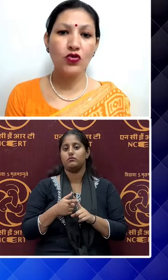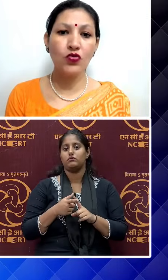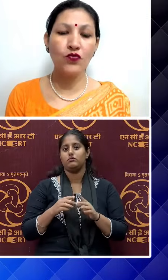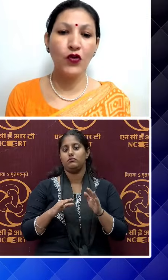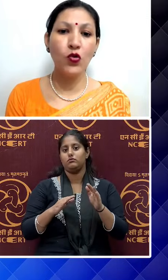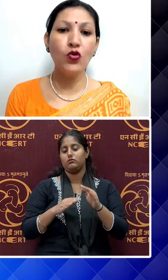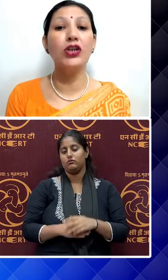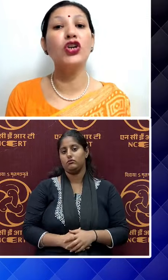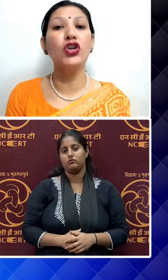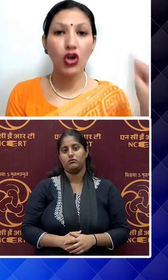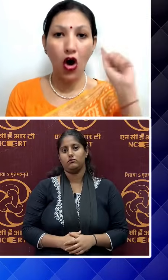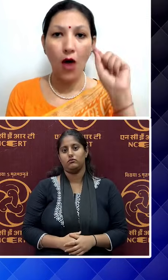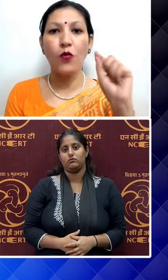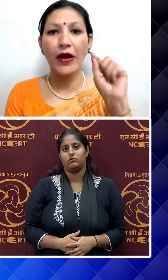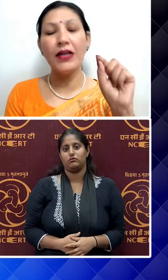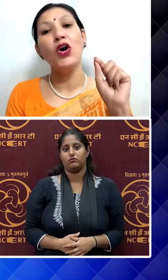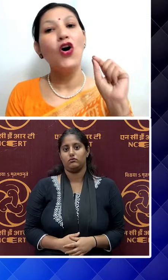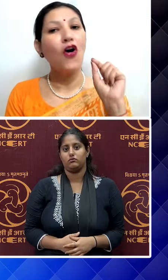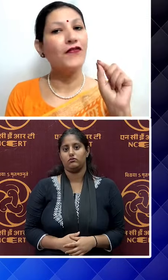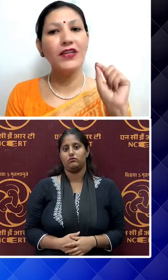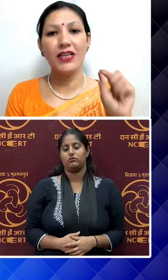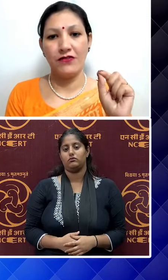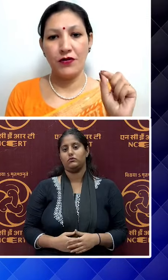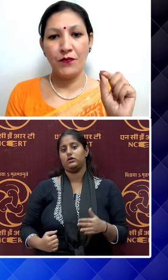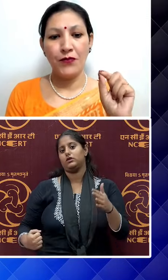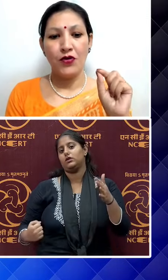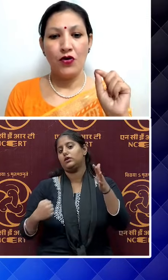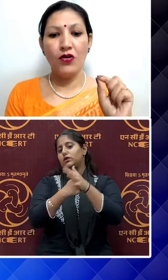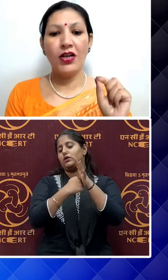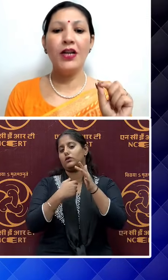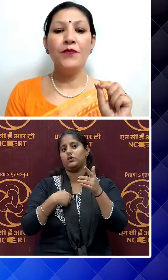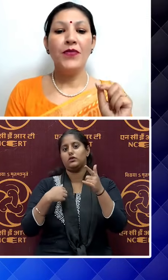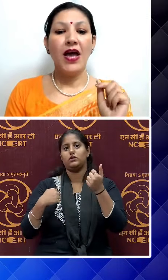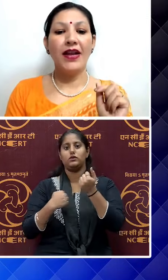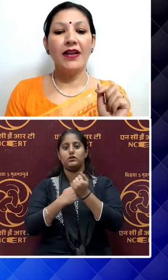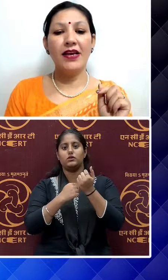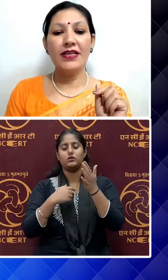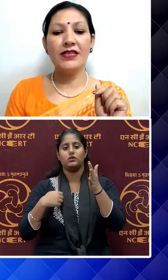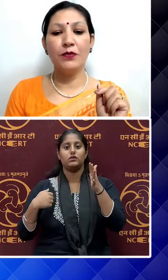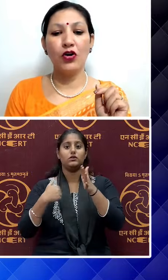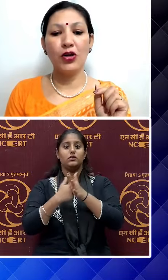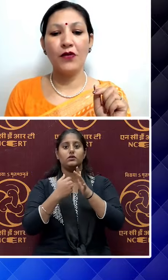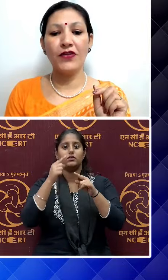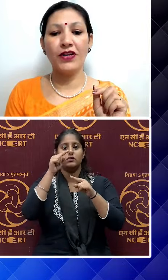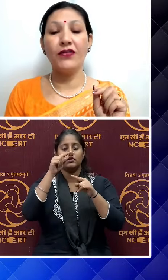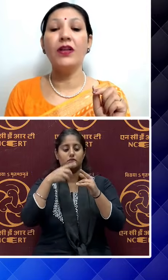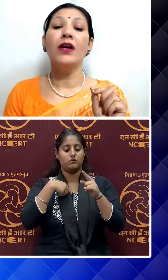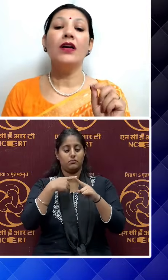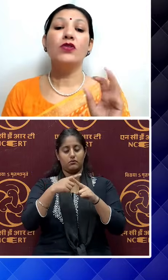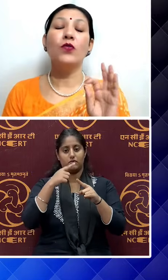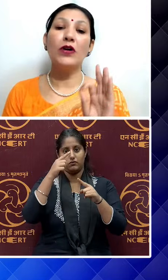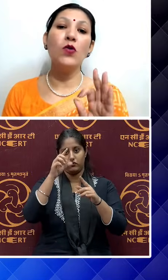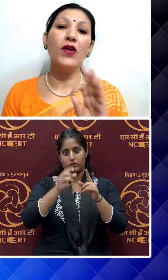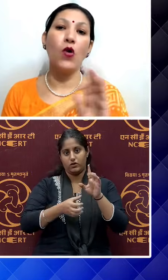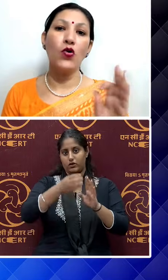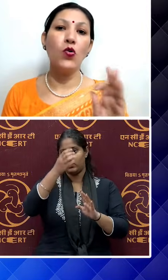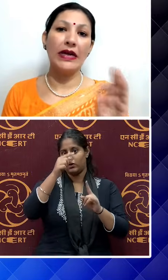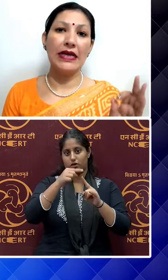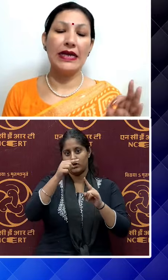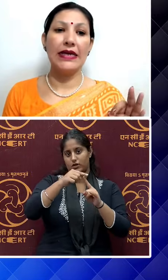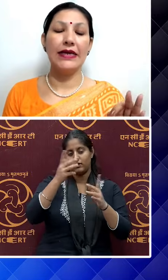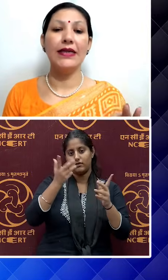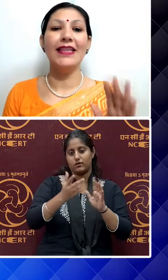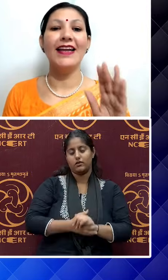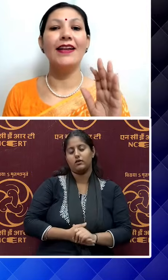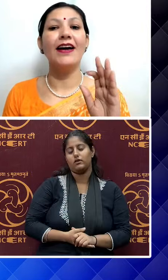this to view the top point of the tower. Alright, and here is the bottom of the tower. So what do I want to